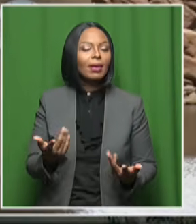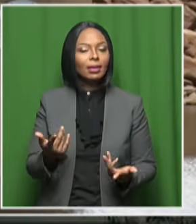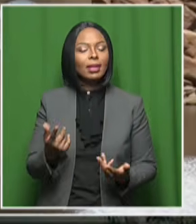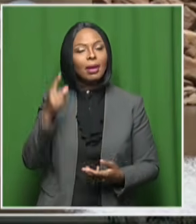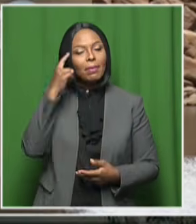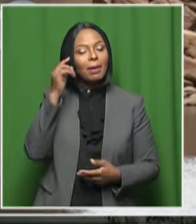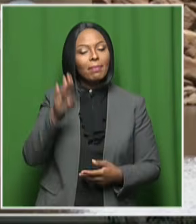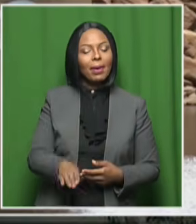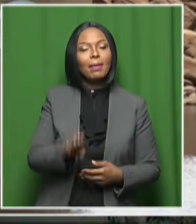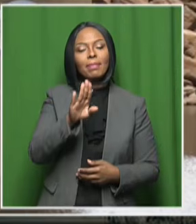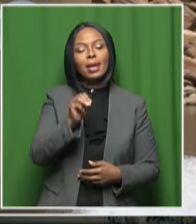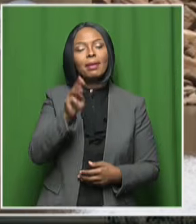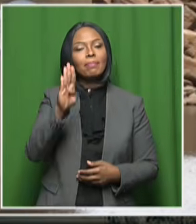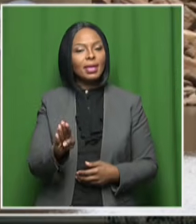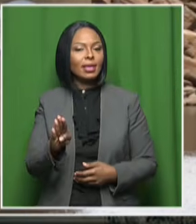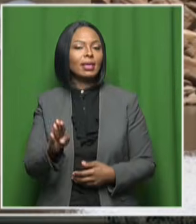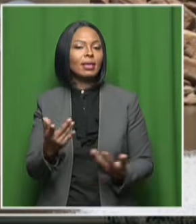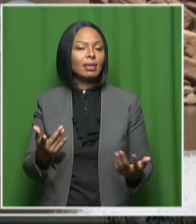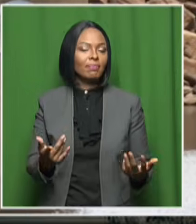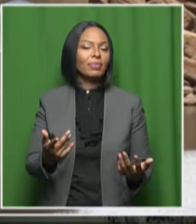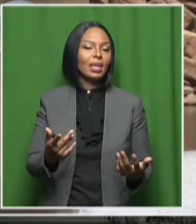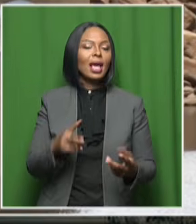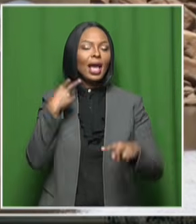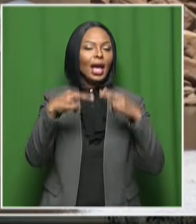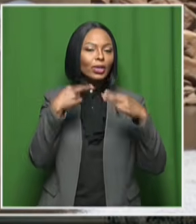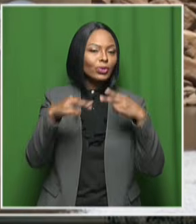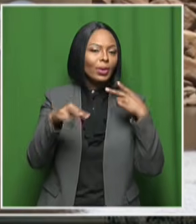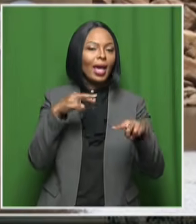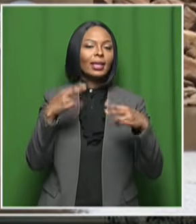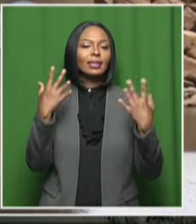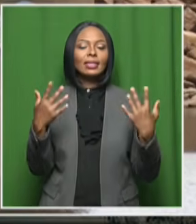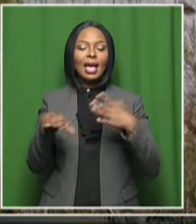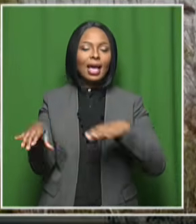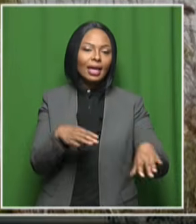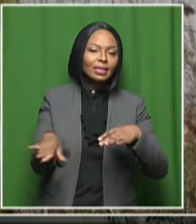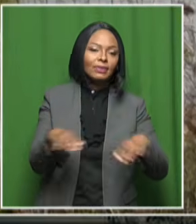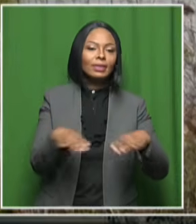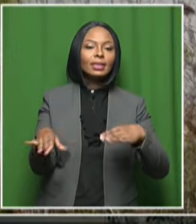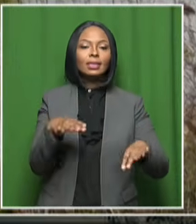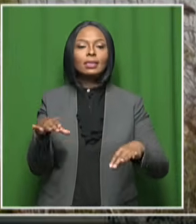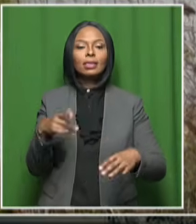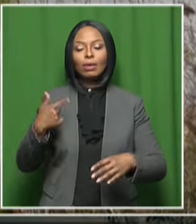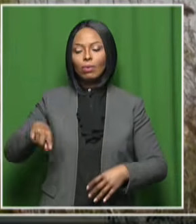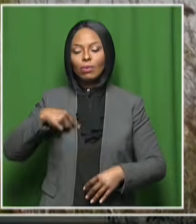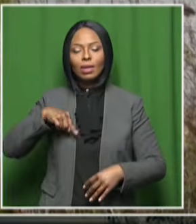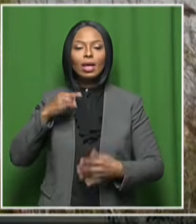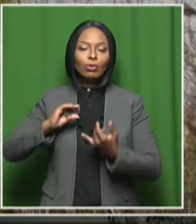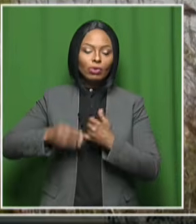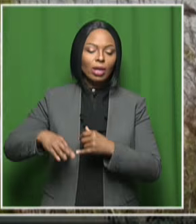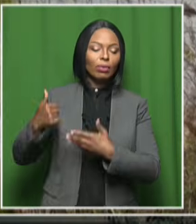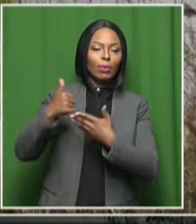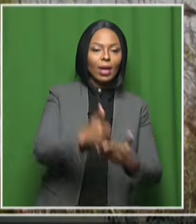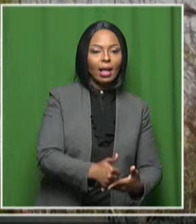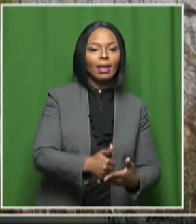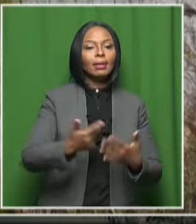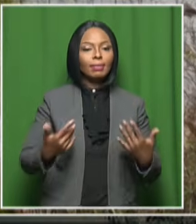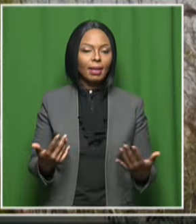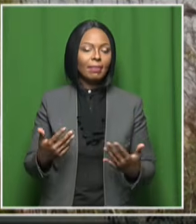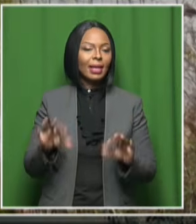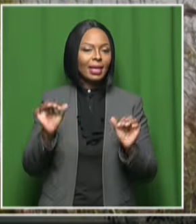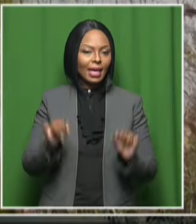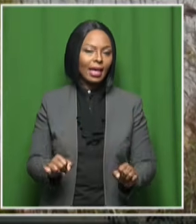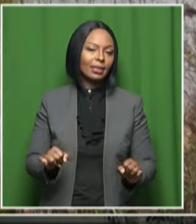B&Bs, guest houses, restaurants, our activities. And in a way, I want to say to you, well, yes, certainly so.